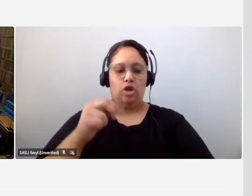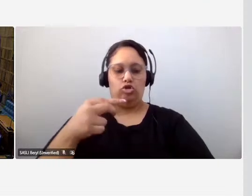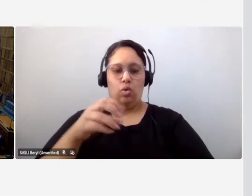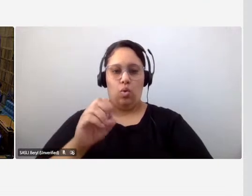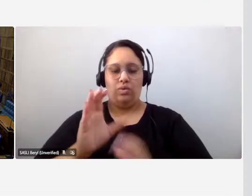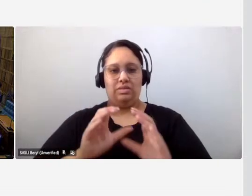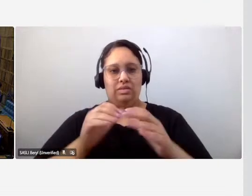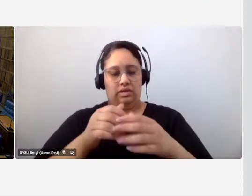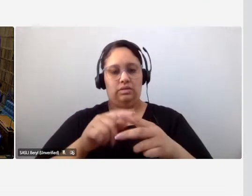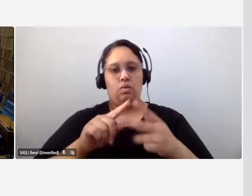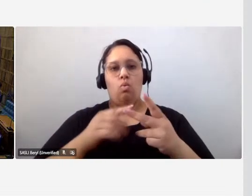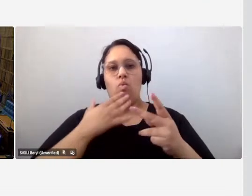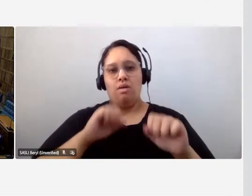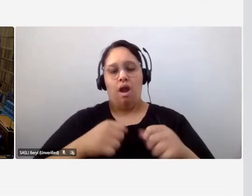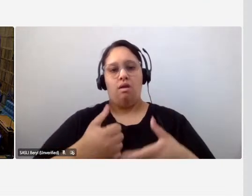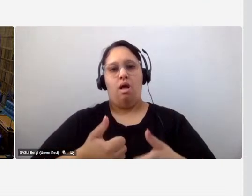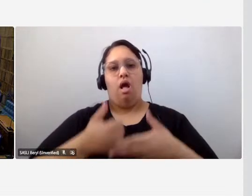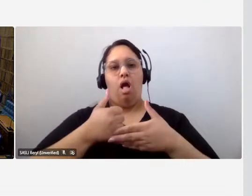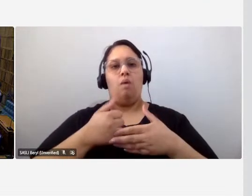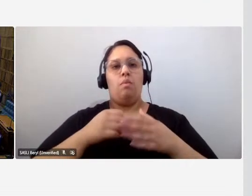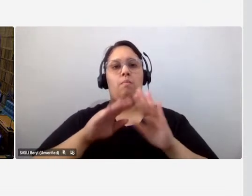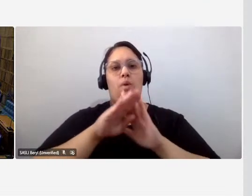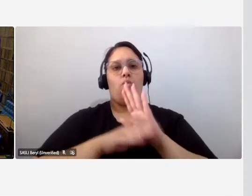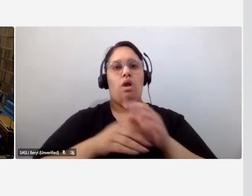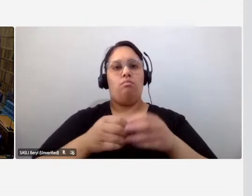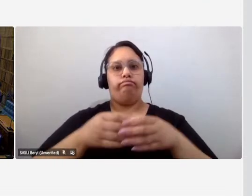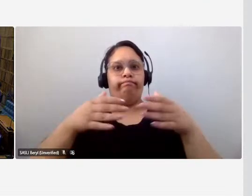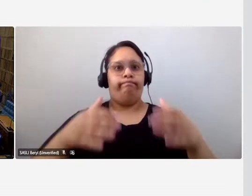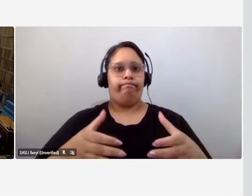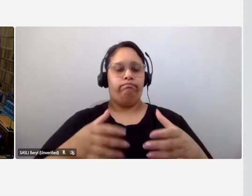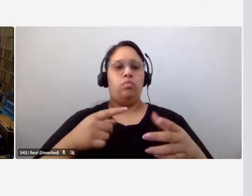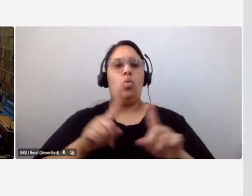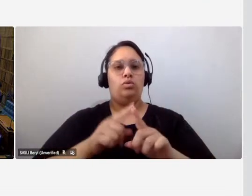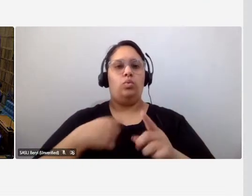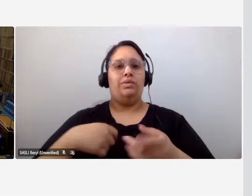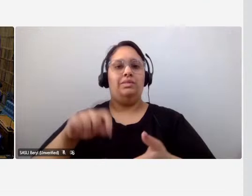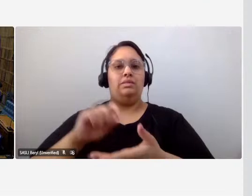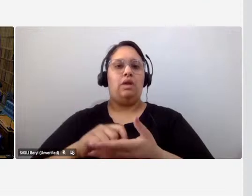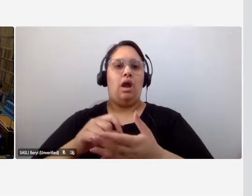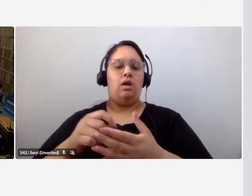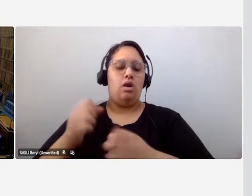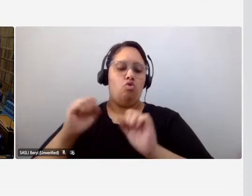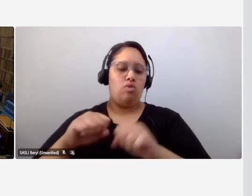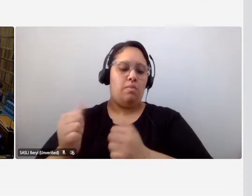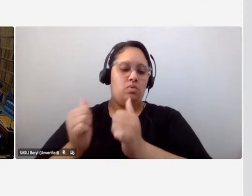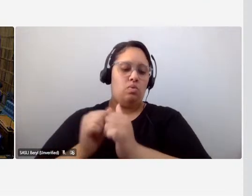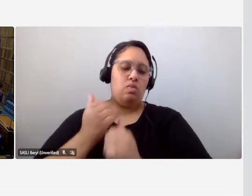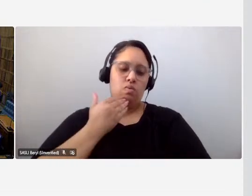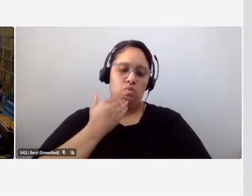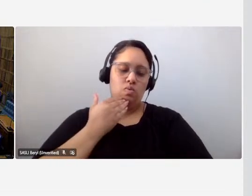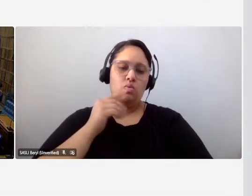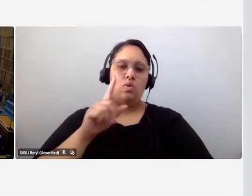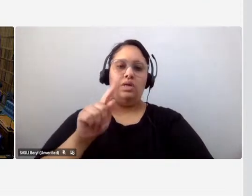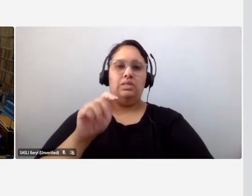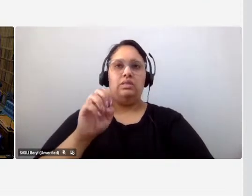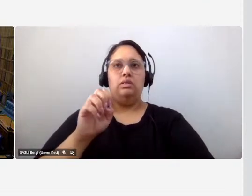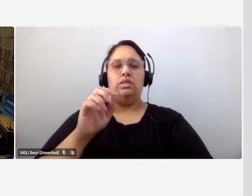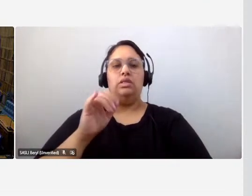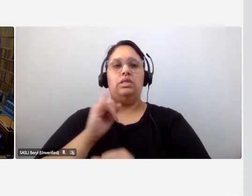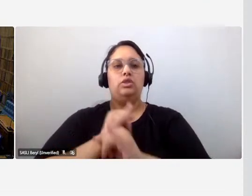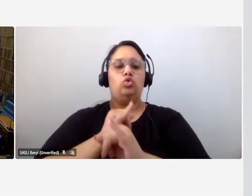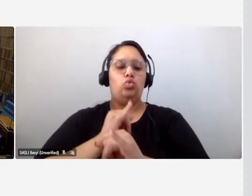sector, who can help expand the program. We're also starting to sign agreements with tertiary